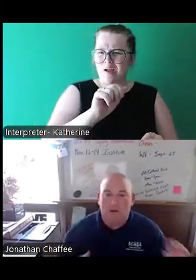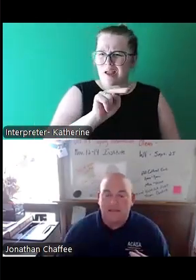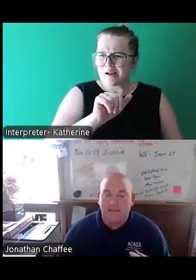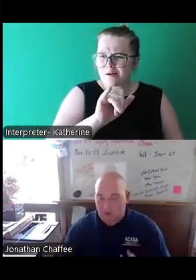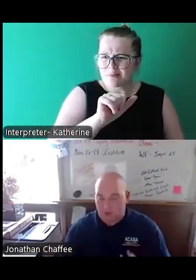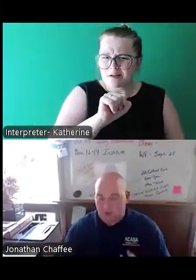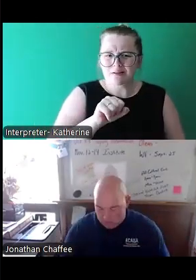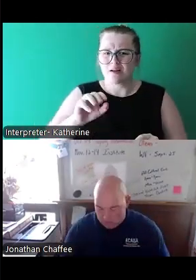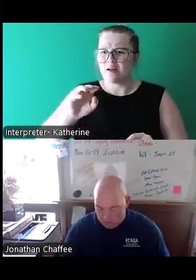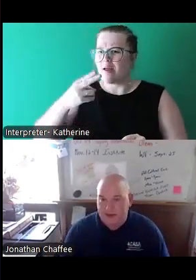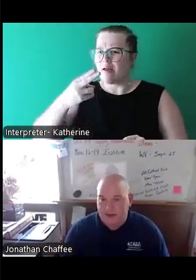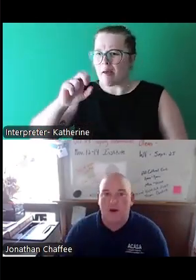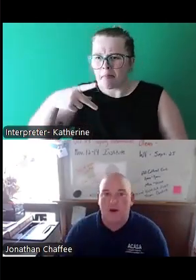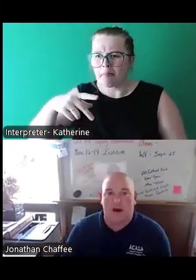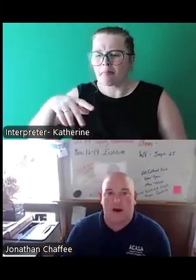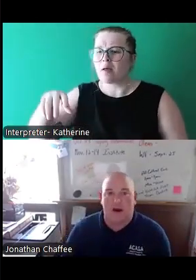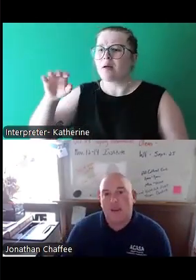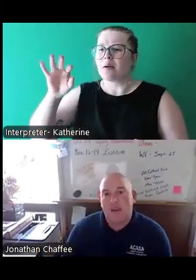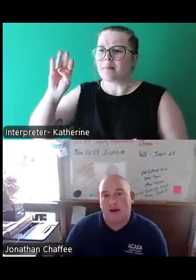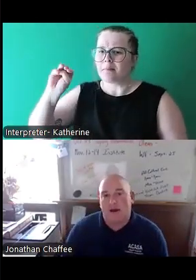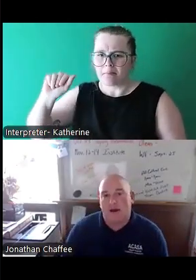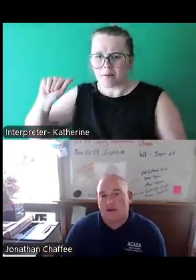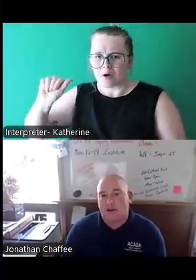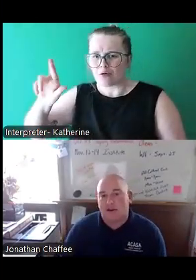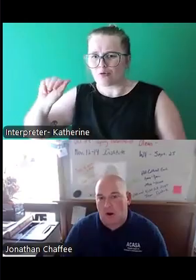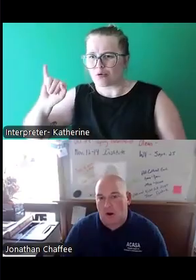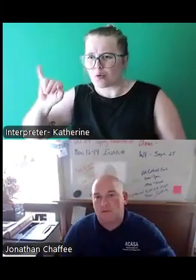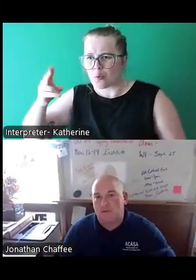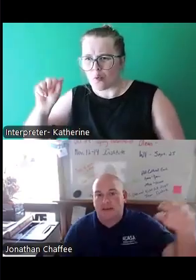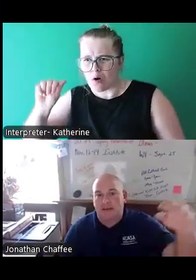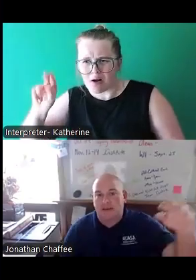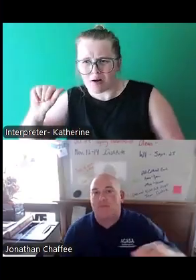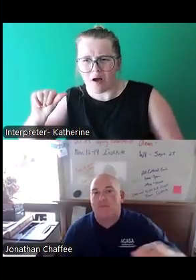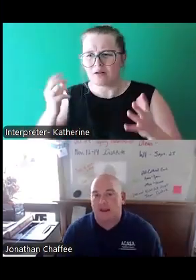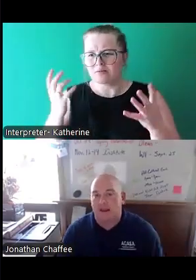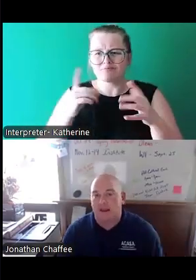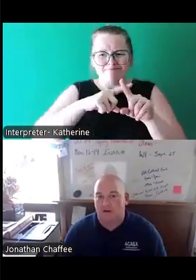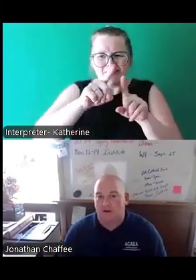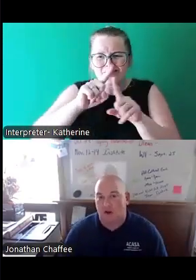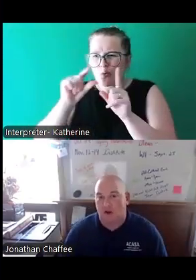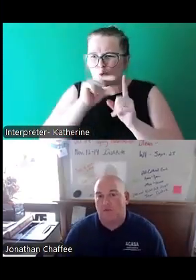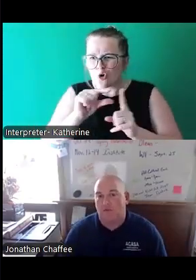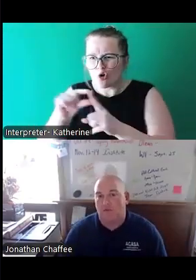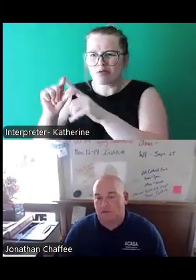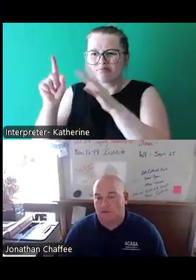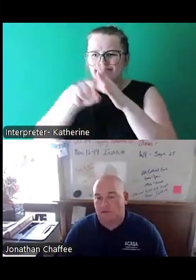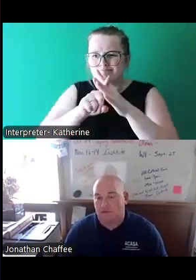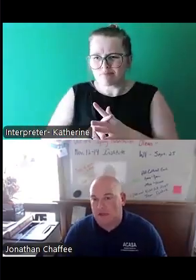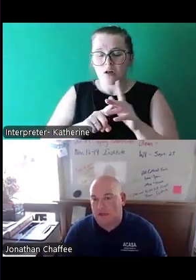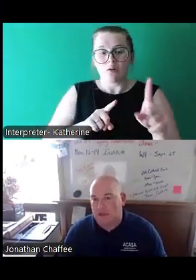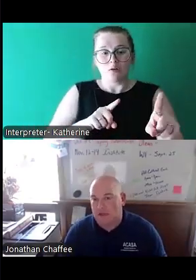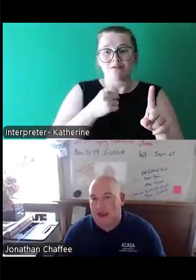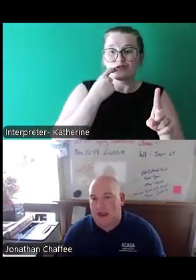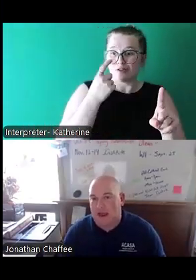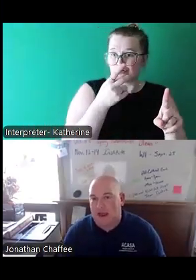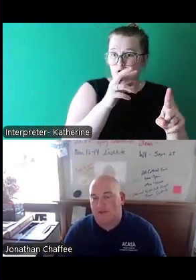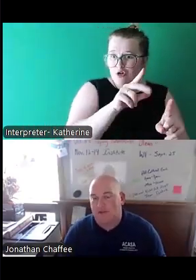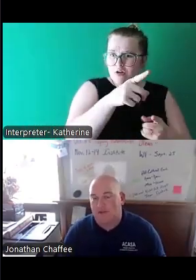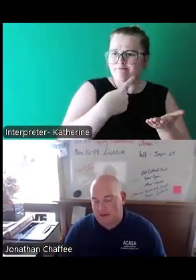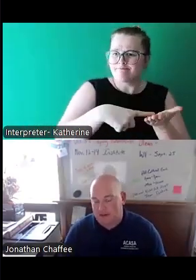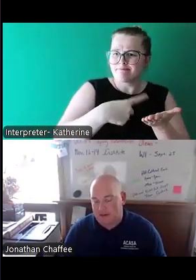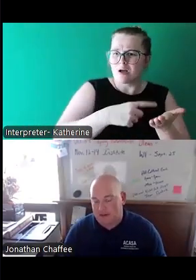these different terms. And I know Dr. Peppone did a timeline there to show you what's really gone on